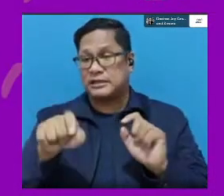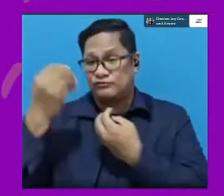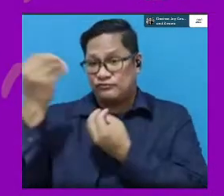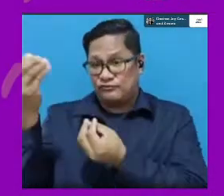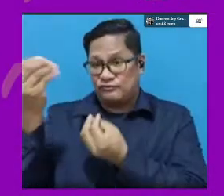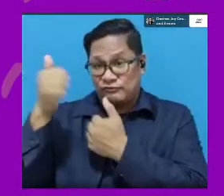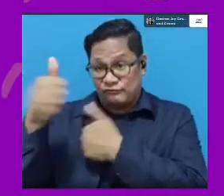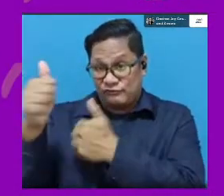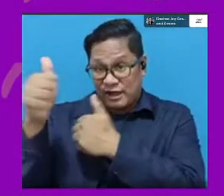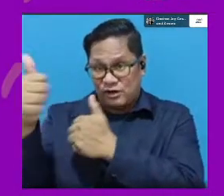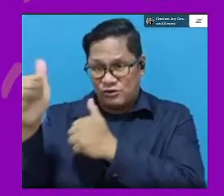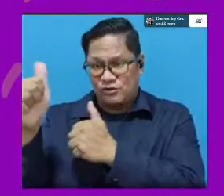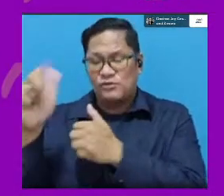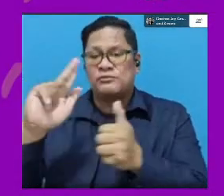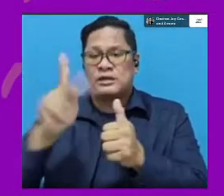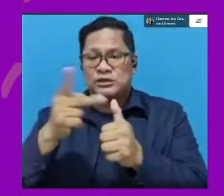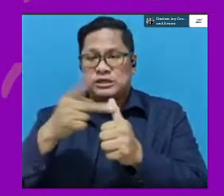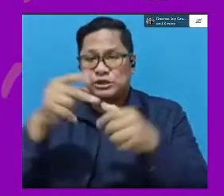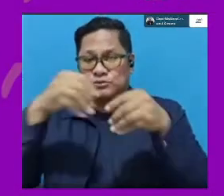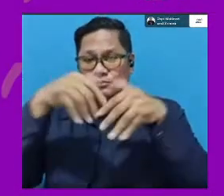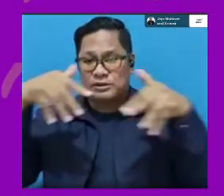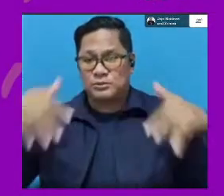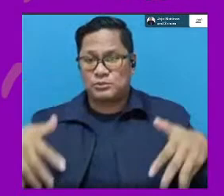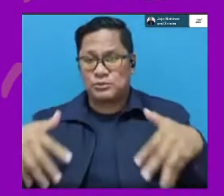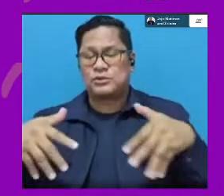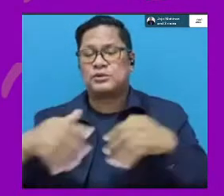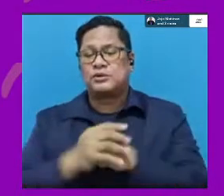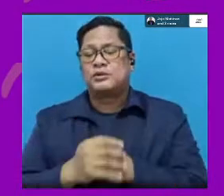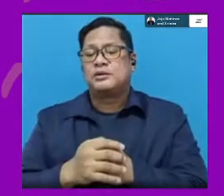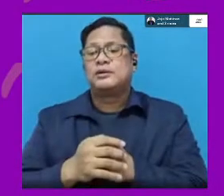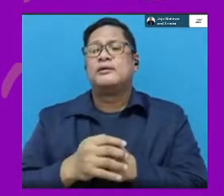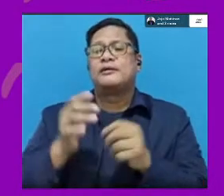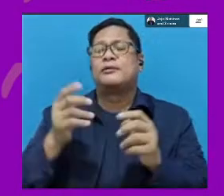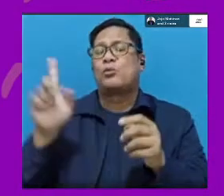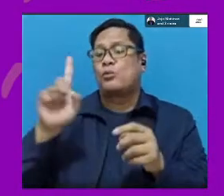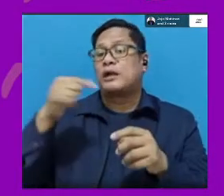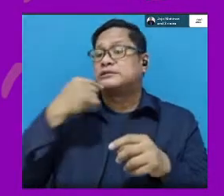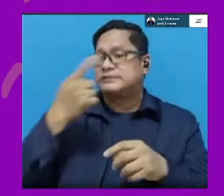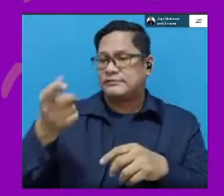the prioritization framework set forth by the national government.